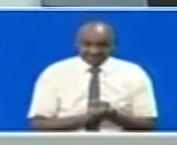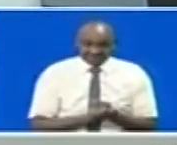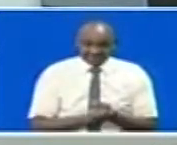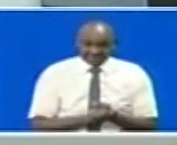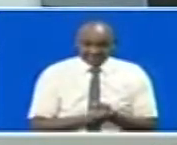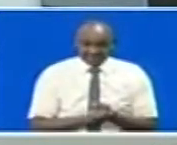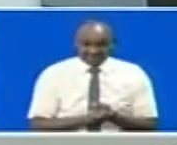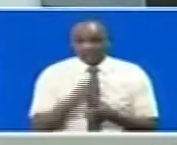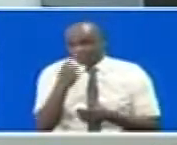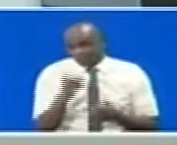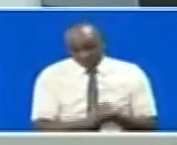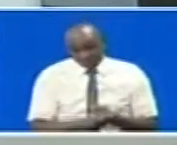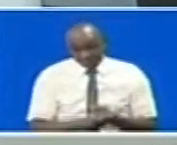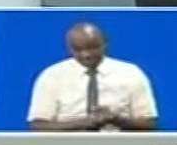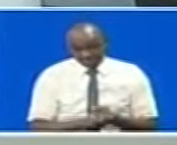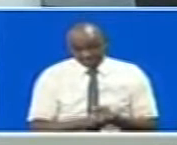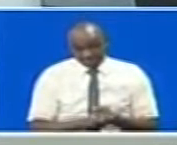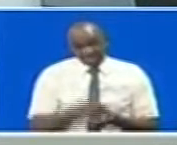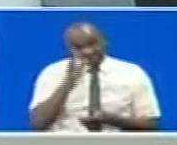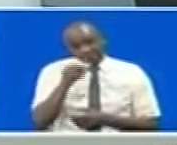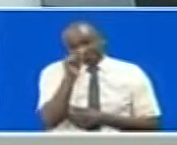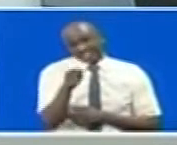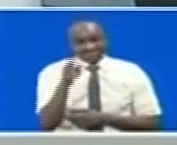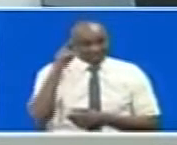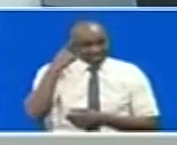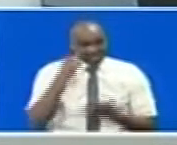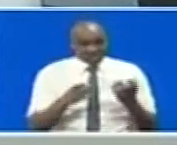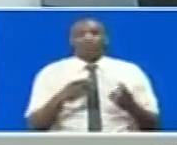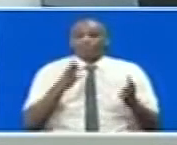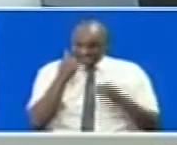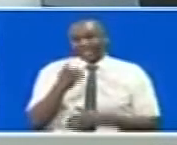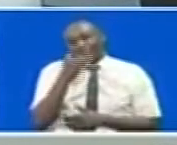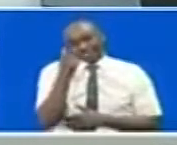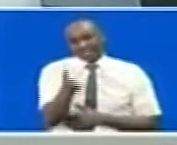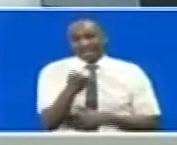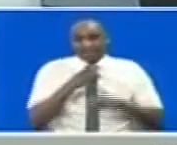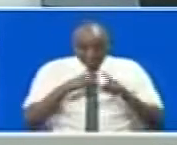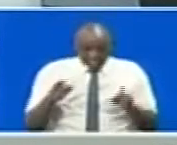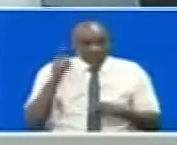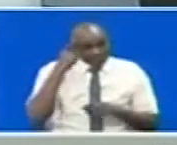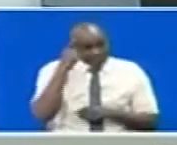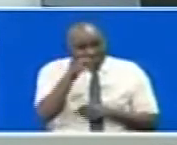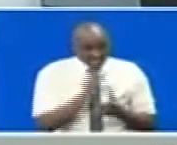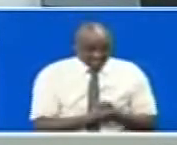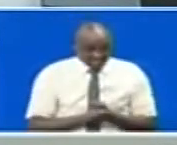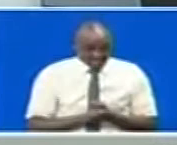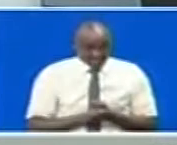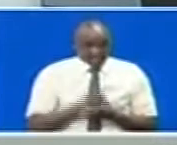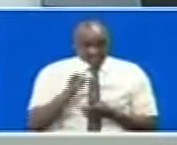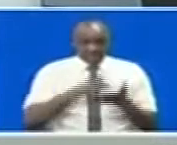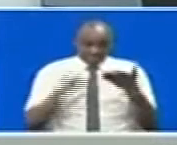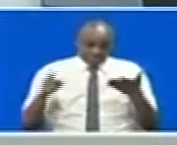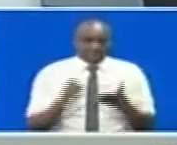Ghana. So, in this respect, perhaps, we're doing well with this number. So that's a number to remember for the